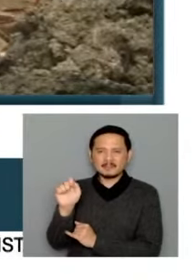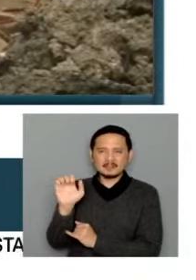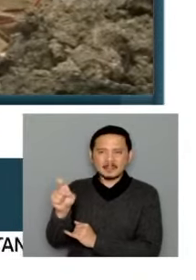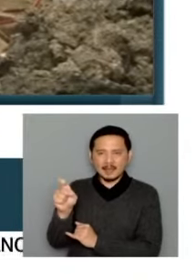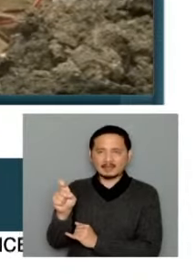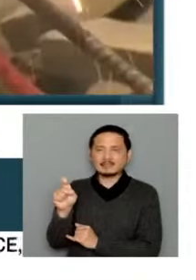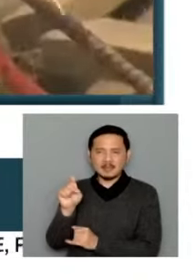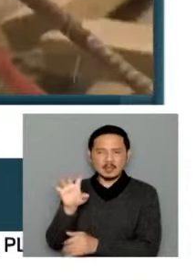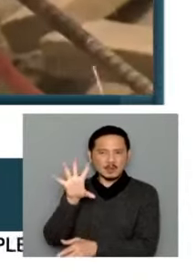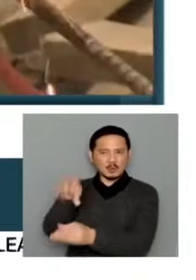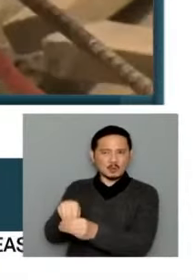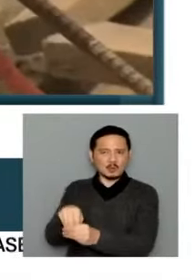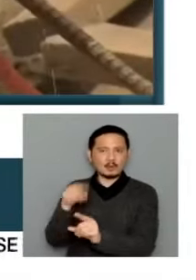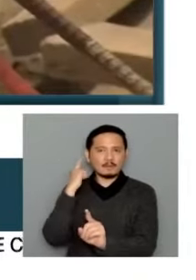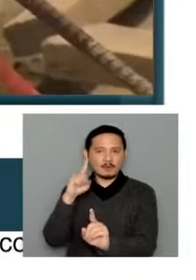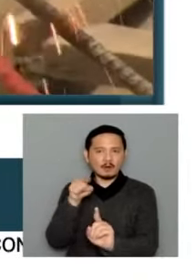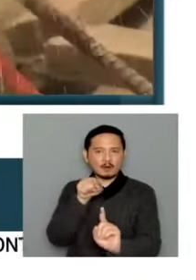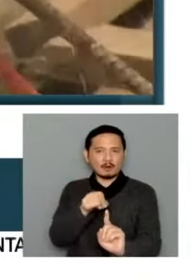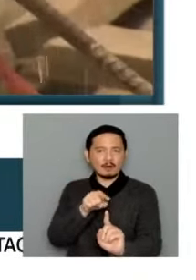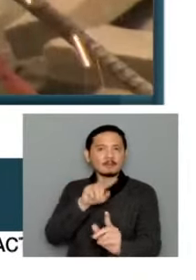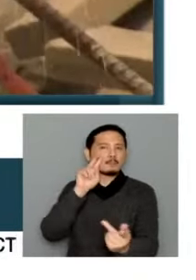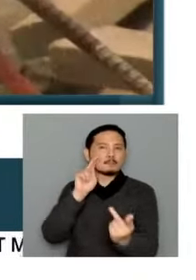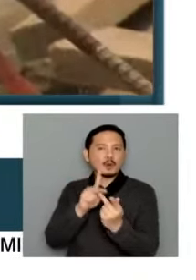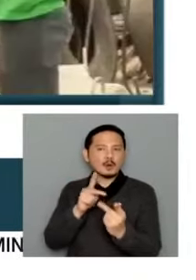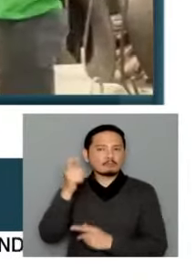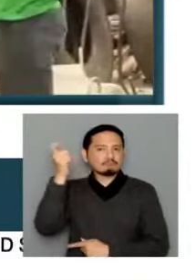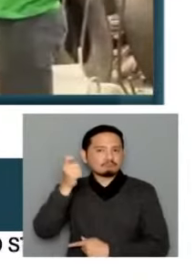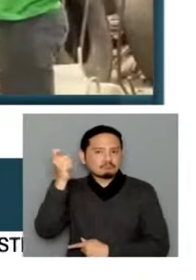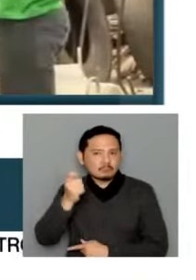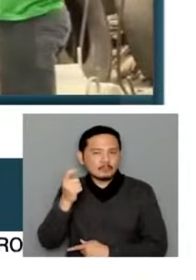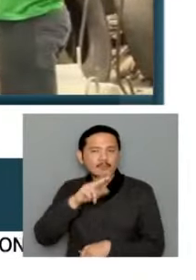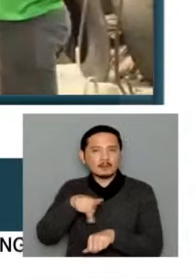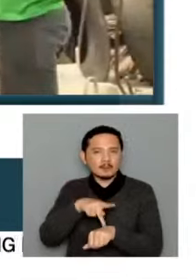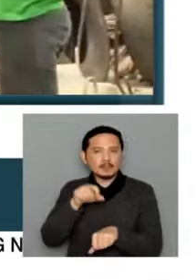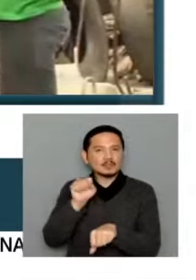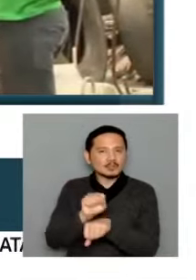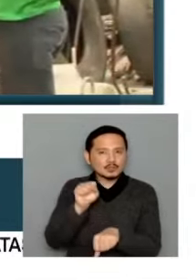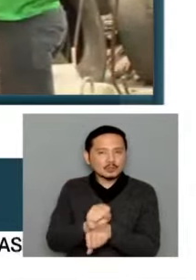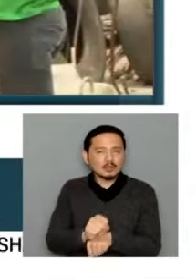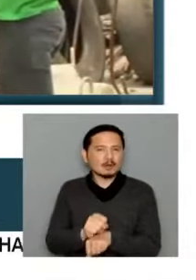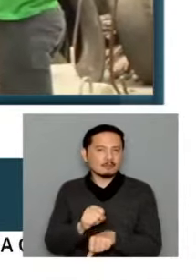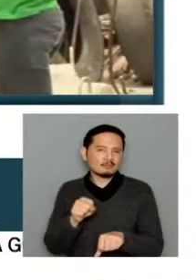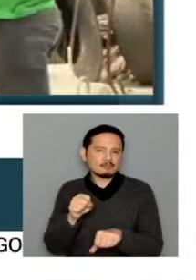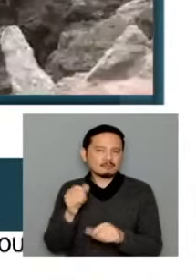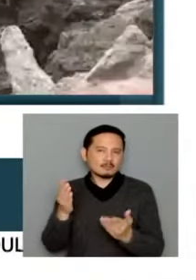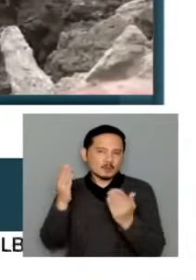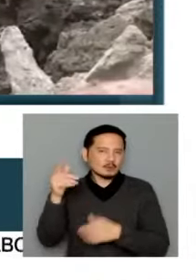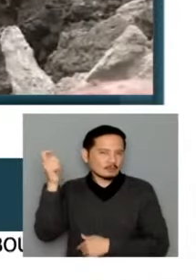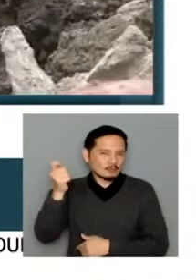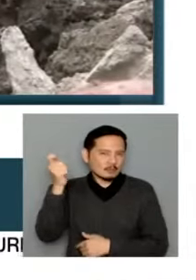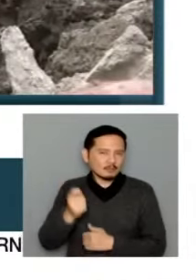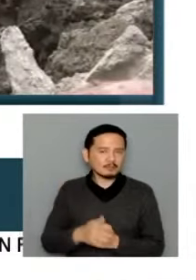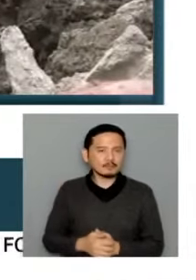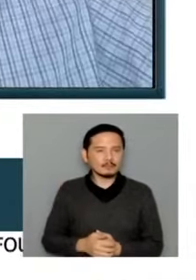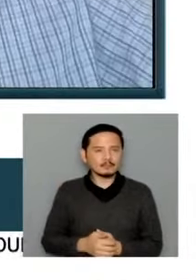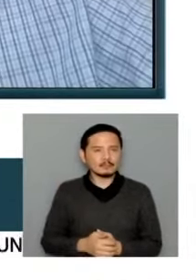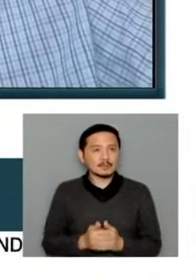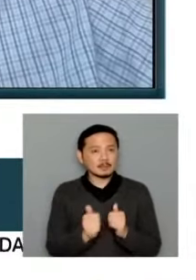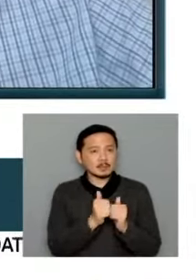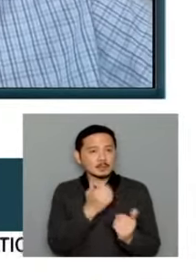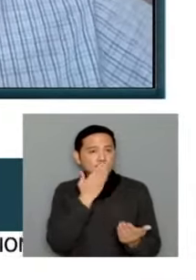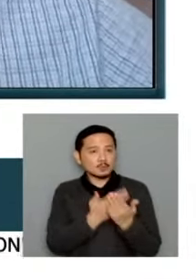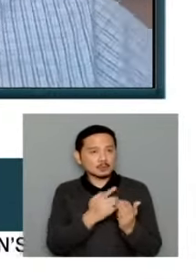earmarked for this Philippine Jobs Unemployment Corporation that she's proposing. So it's a and good start. It's a good start,